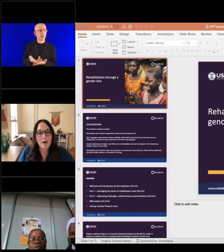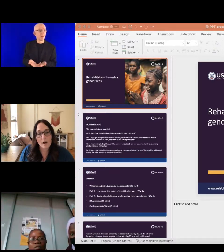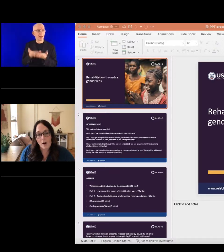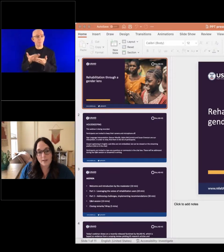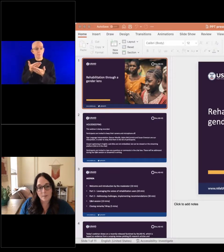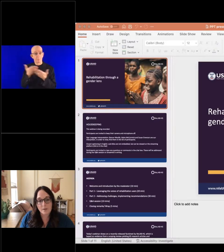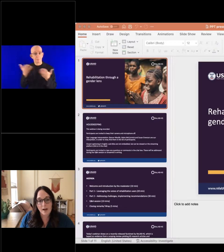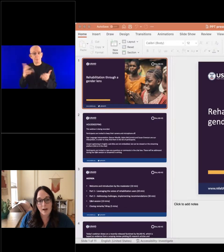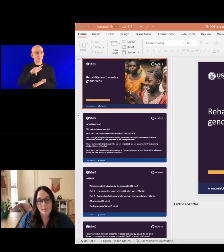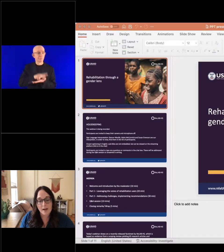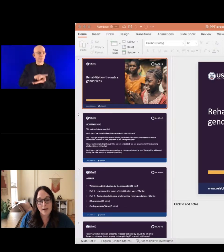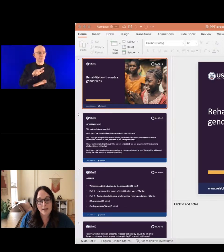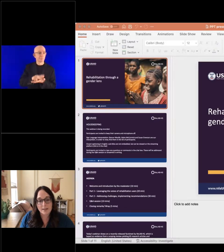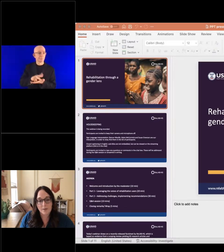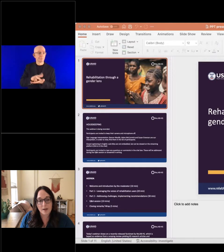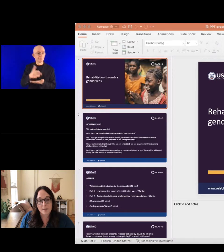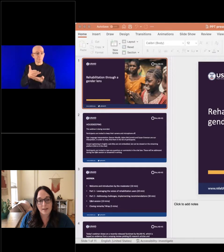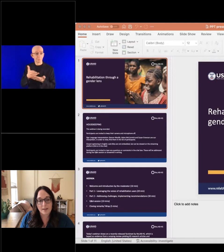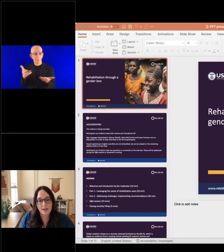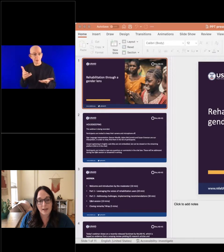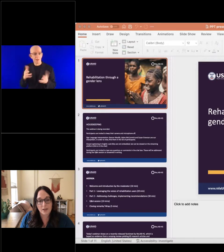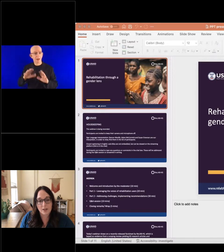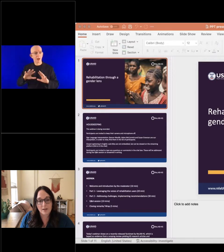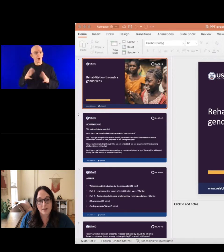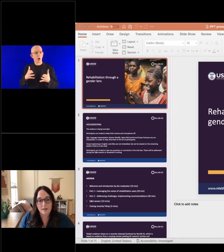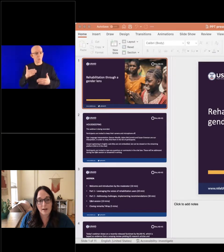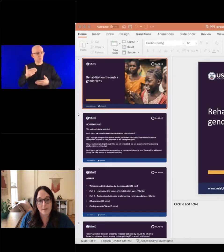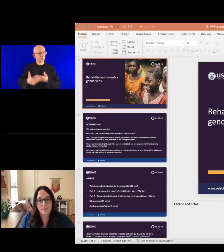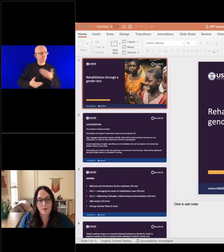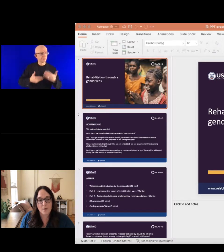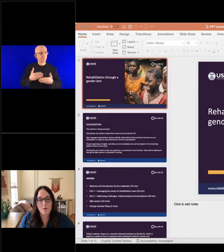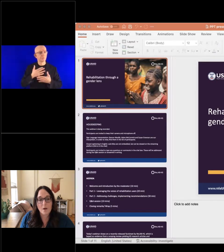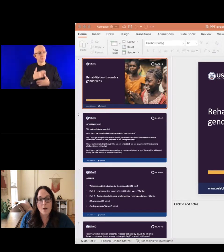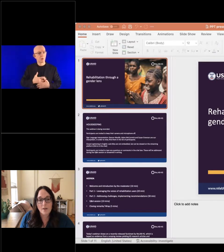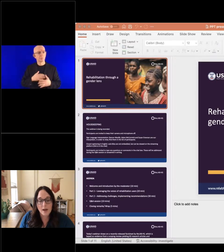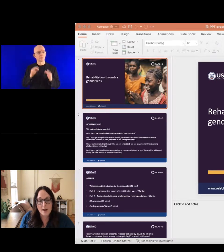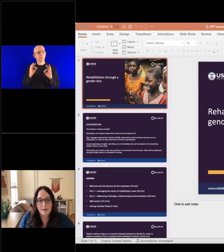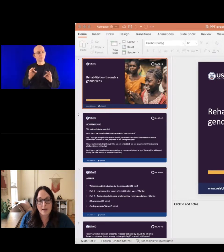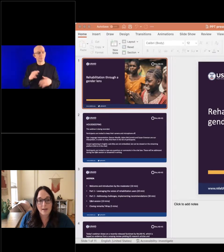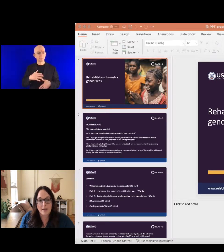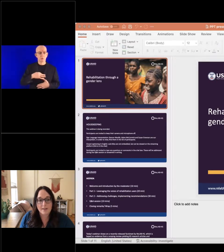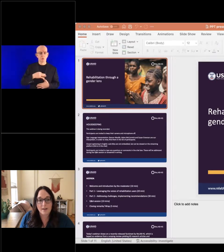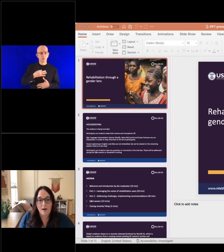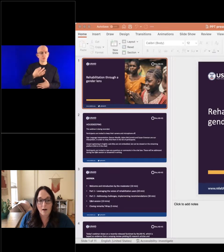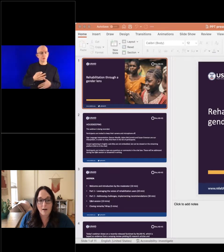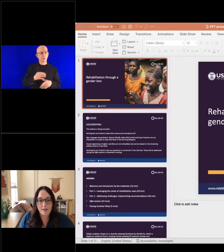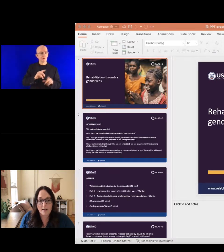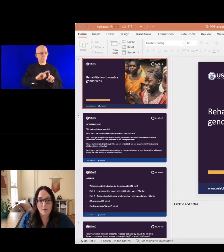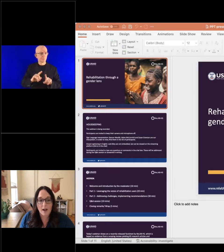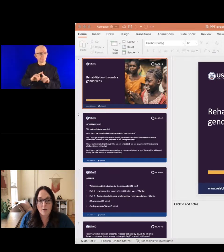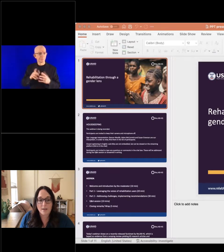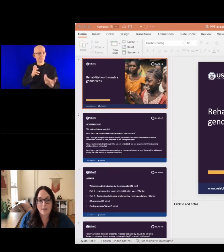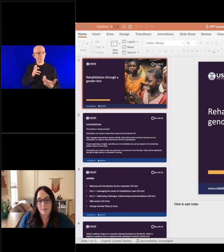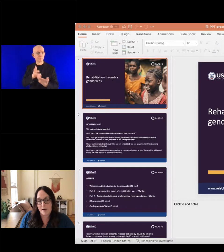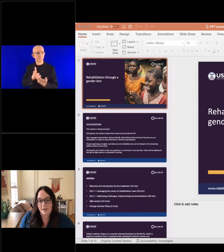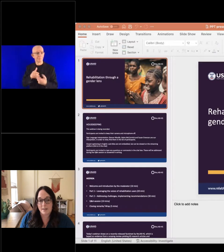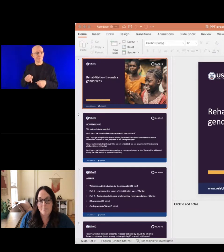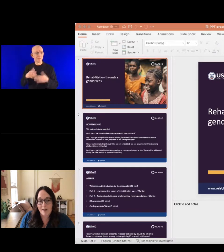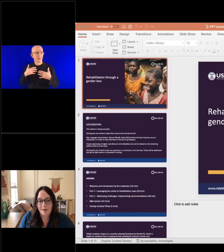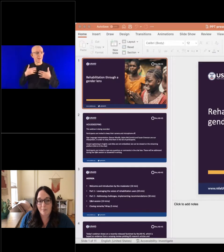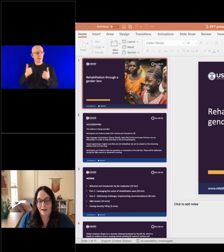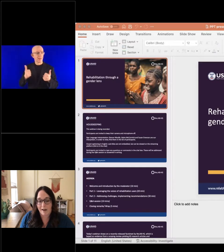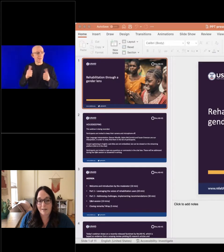So what are some of the unmet needs of rehabilitation? So the unmet needs are, and how are these unmet